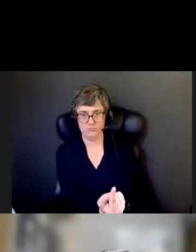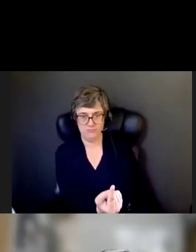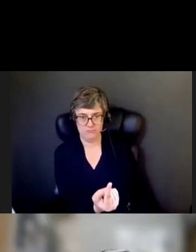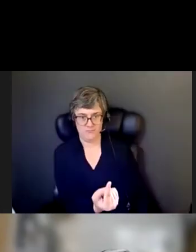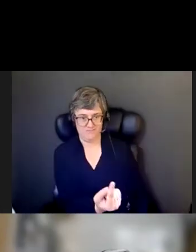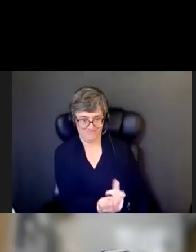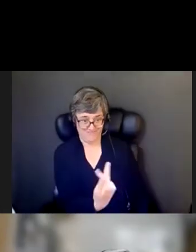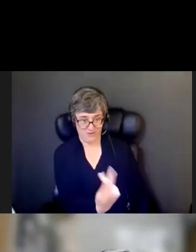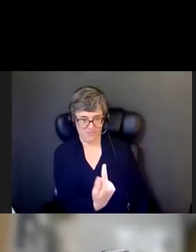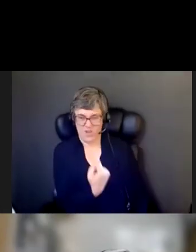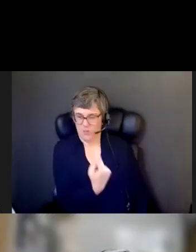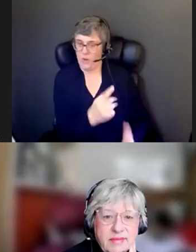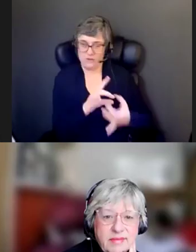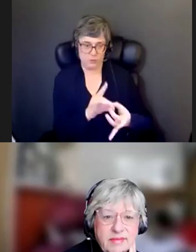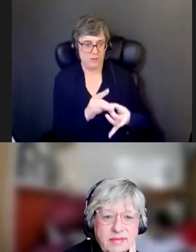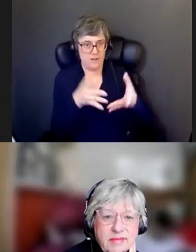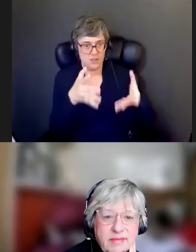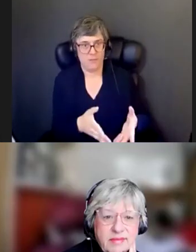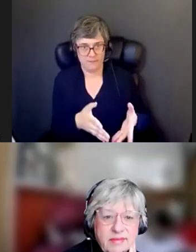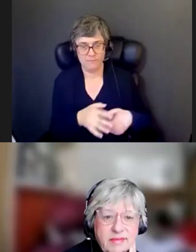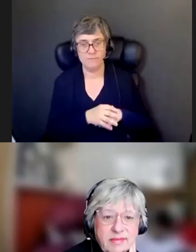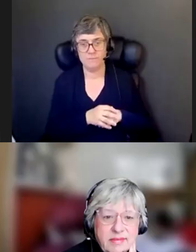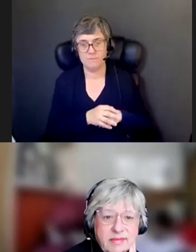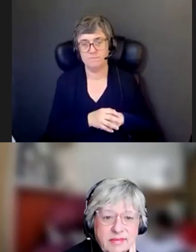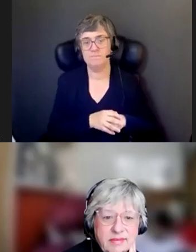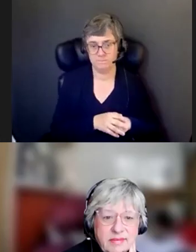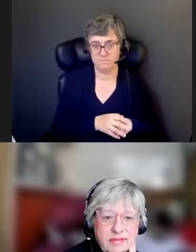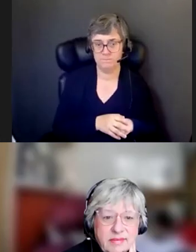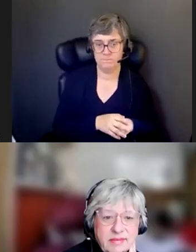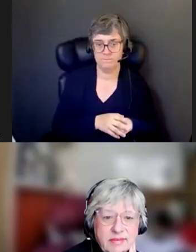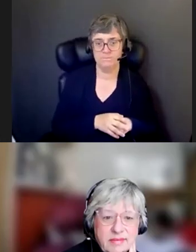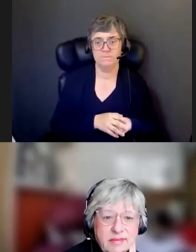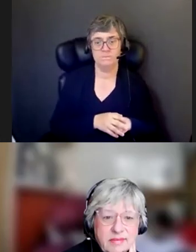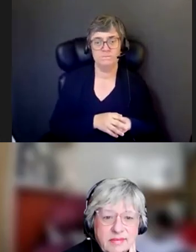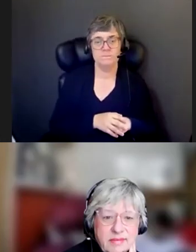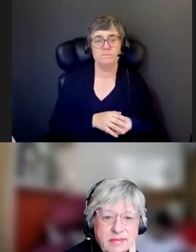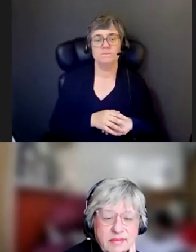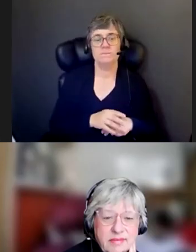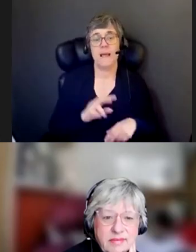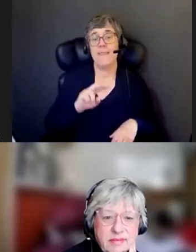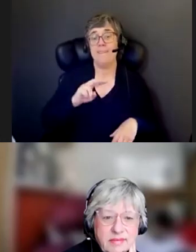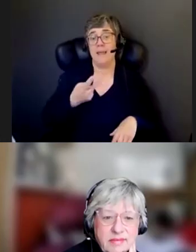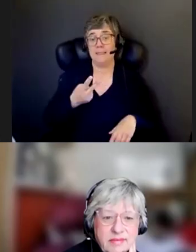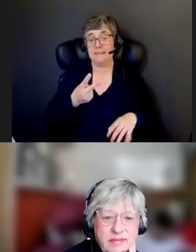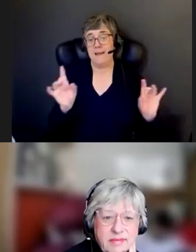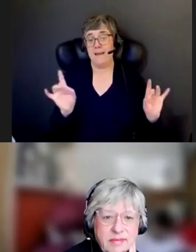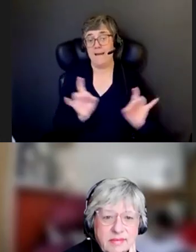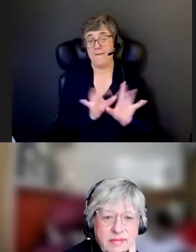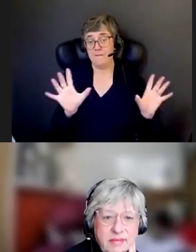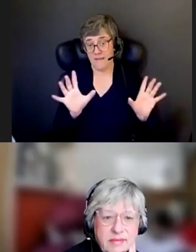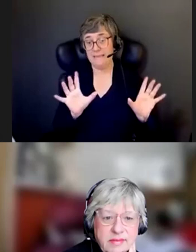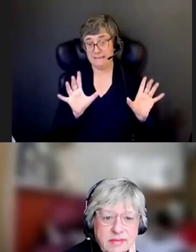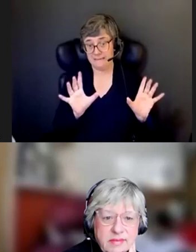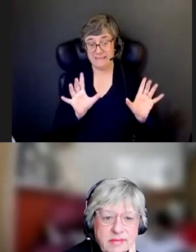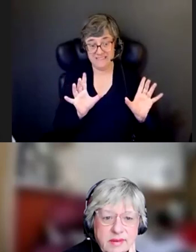So second, the violence runs during the period of dependency itself, so it often leaves no single discrete